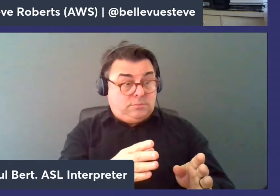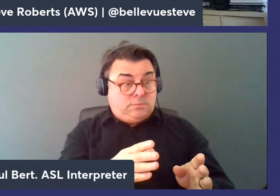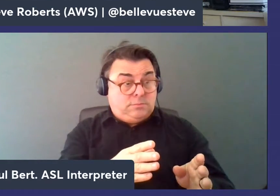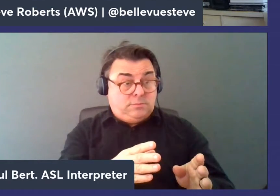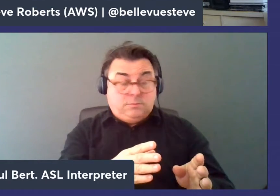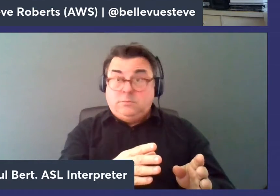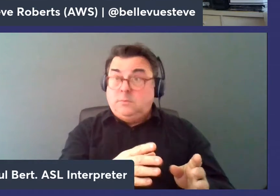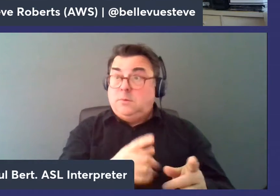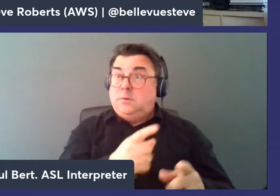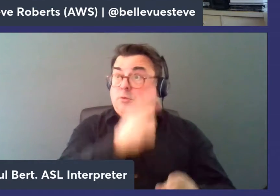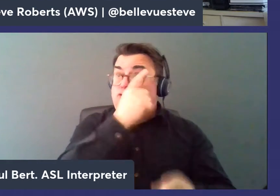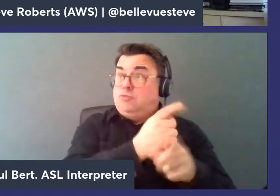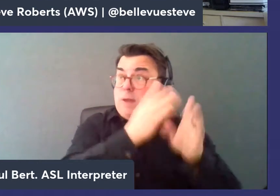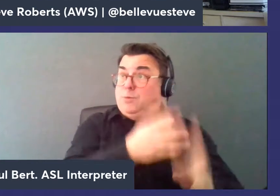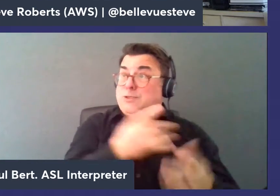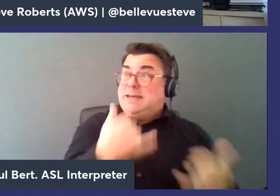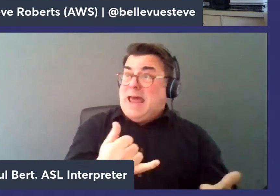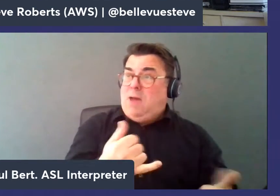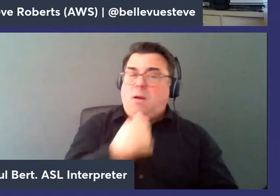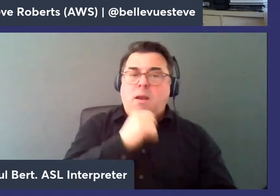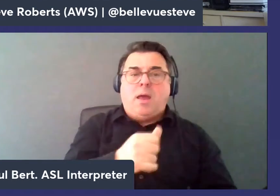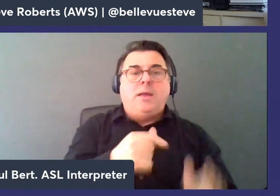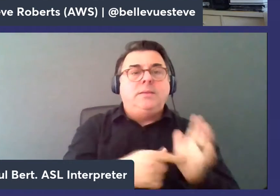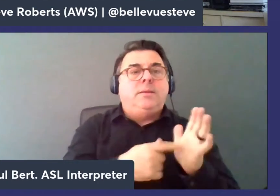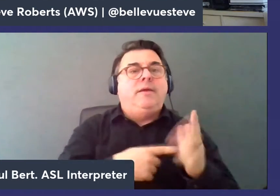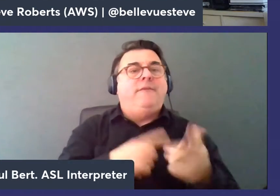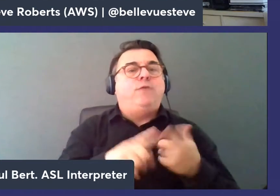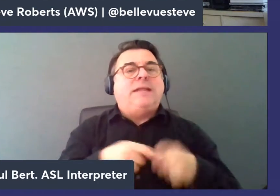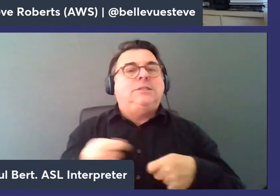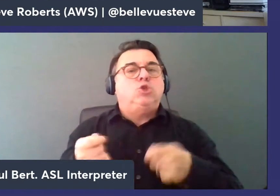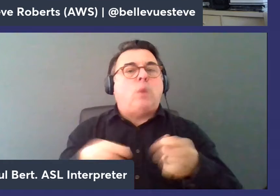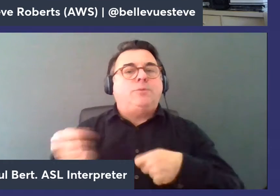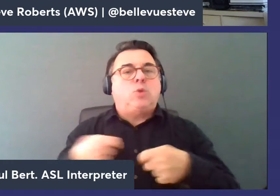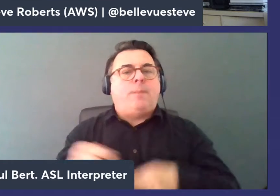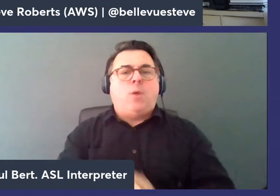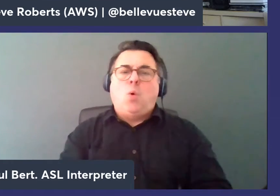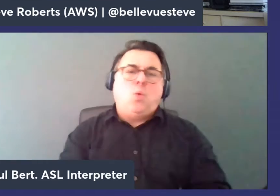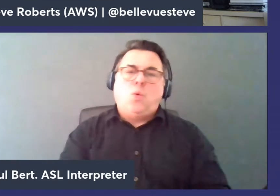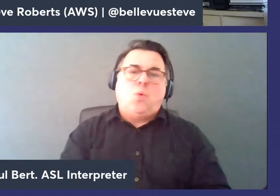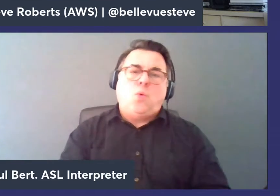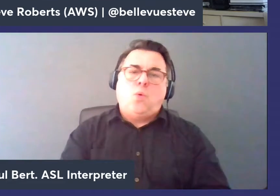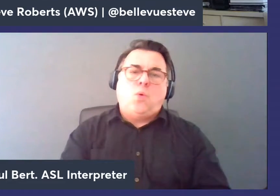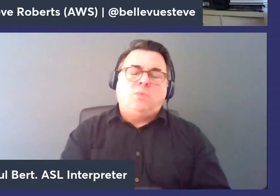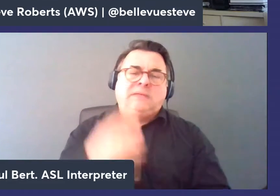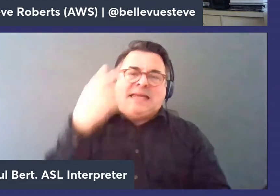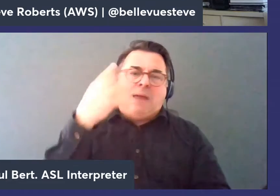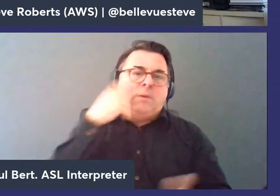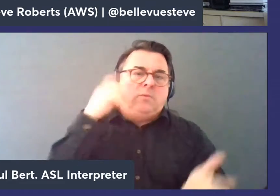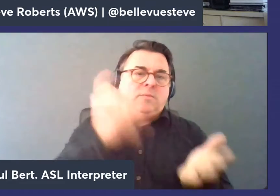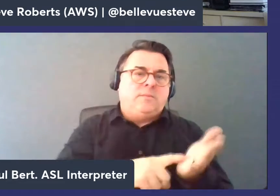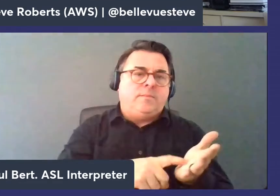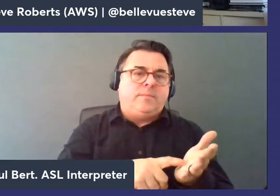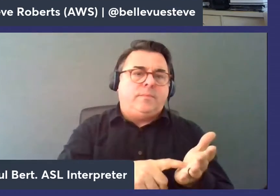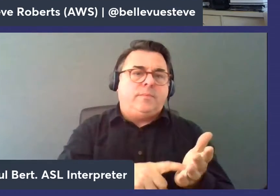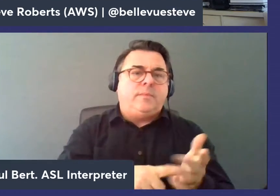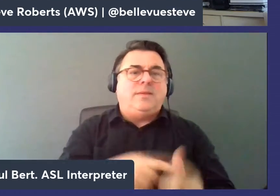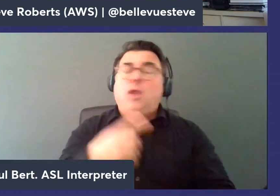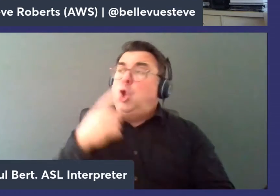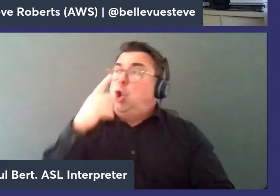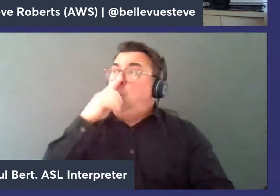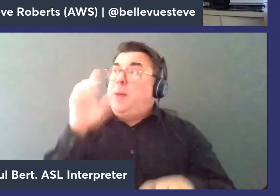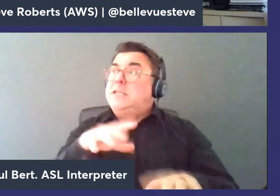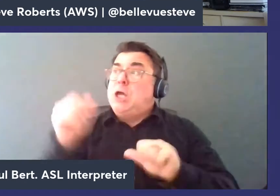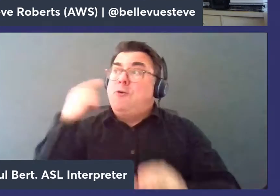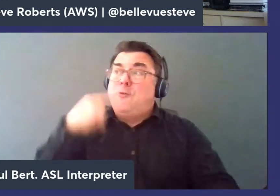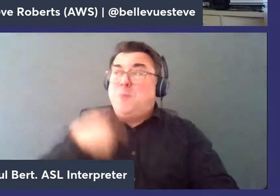that's supposed to be driving, right? Mhm. Sometimes we have buddy swapping where, you know, I call Joe and say, "Hey, can you take my